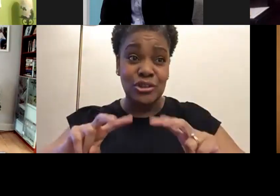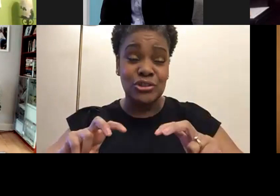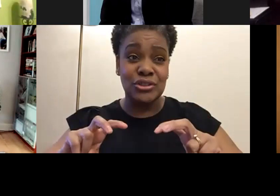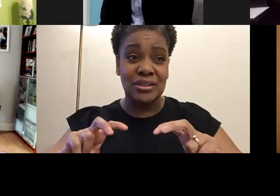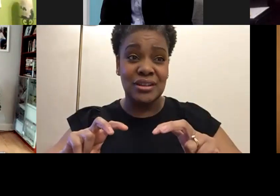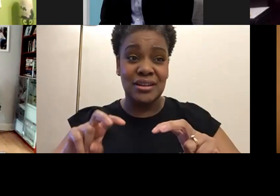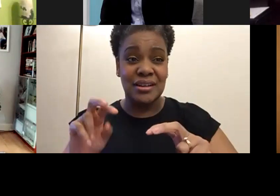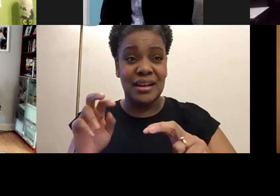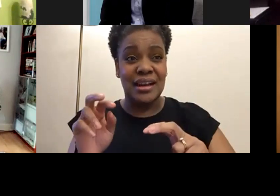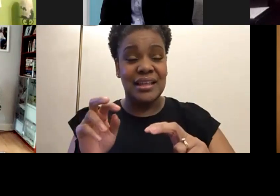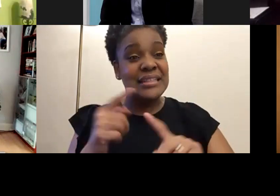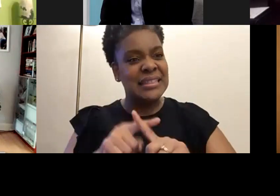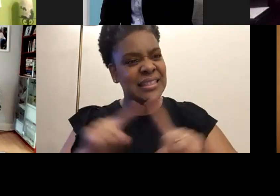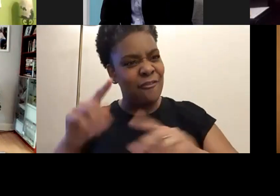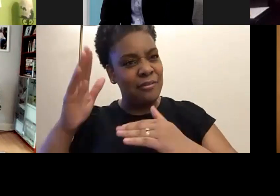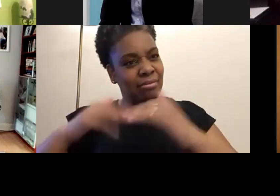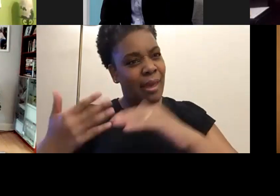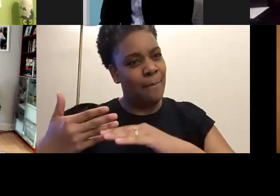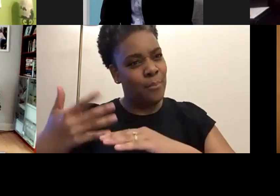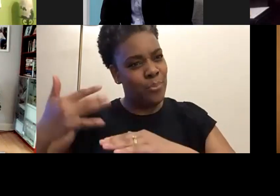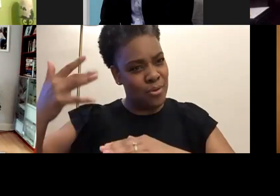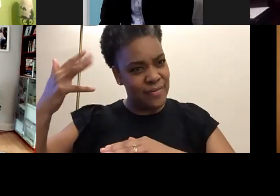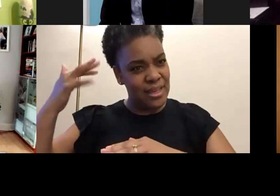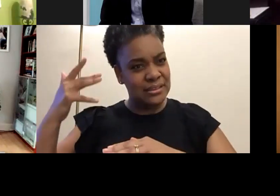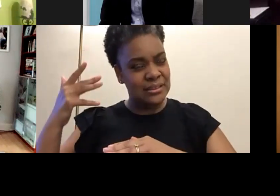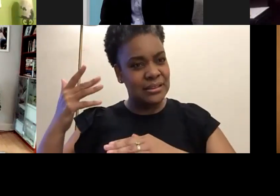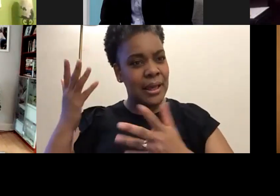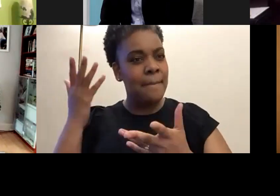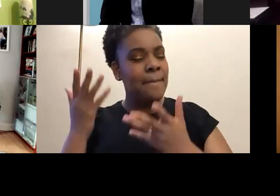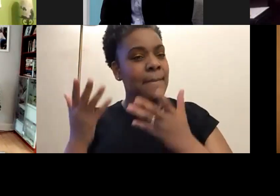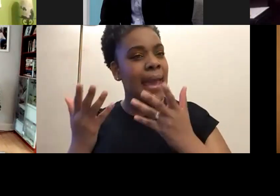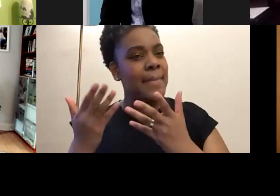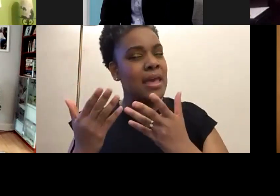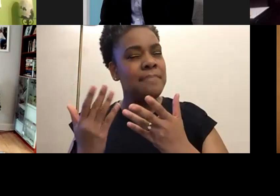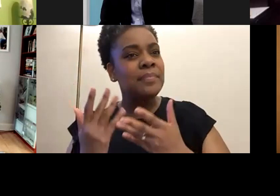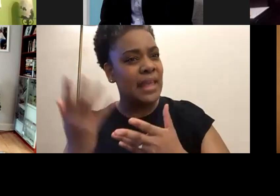have traditionally seen in the past, where you might be given an inactive or